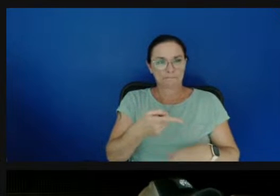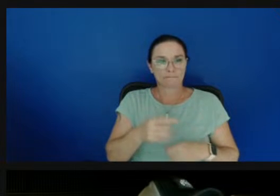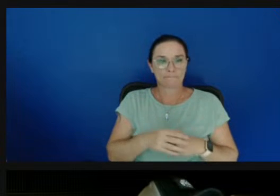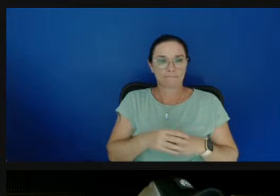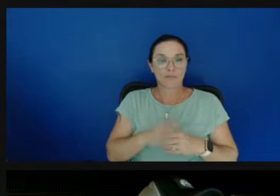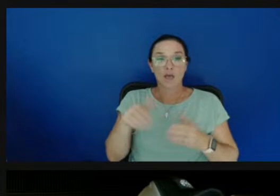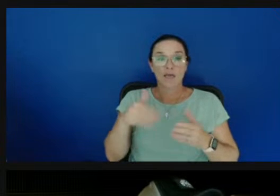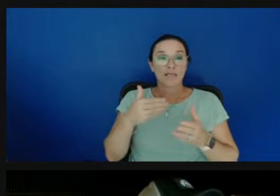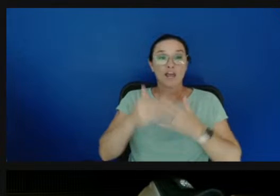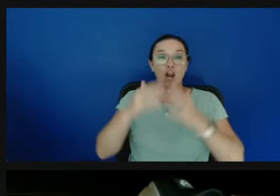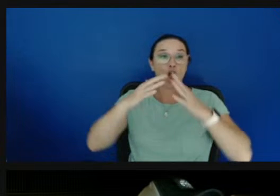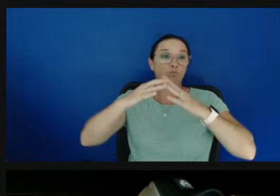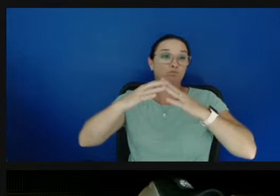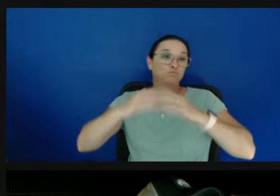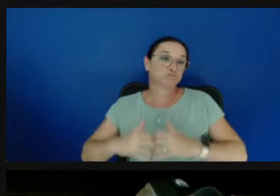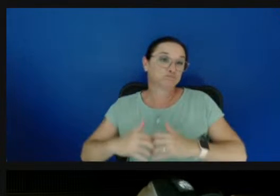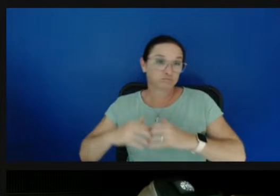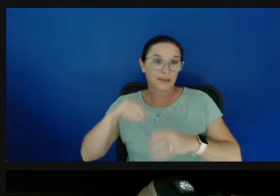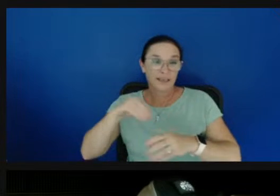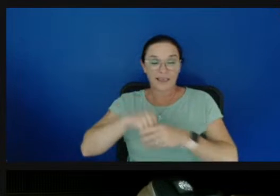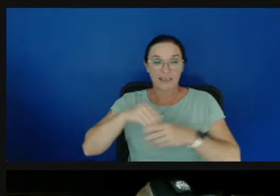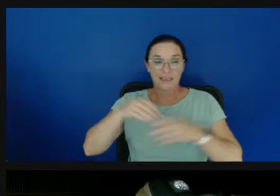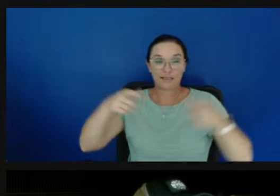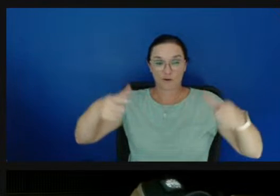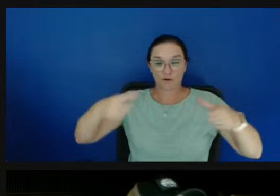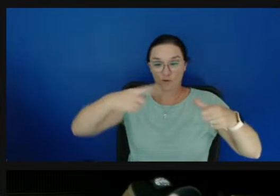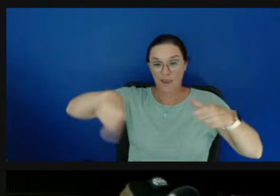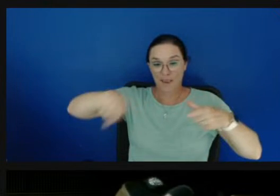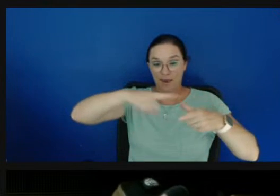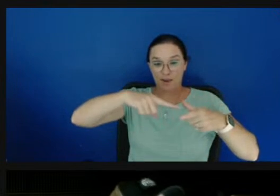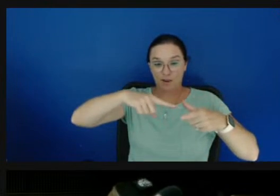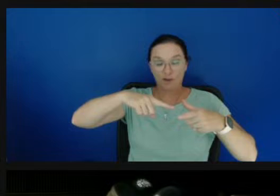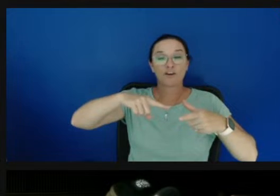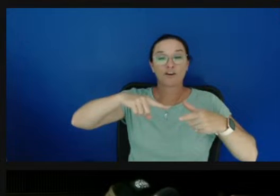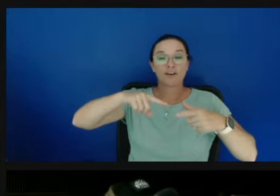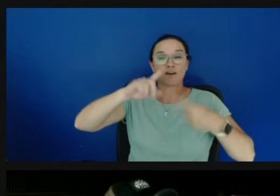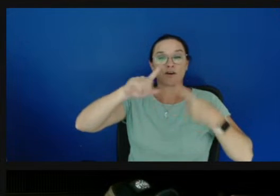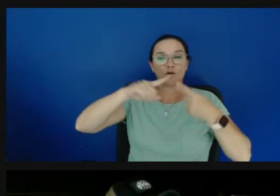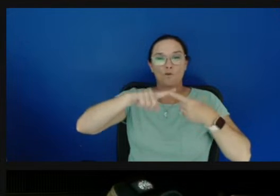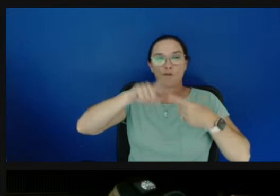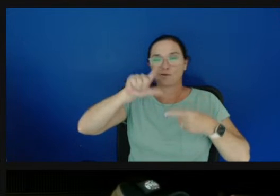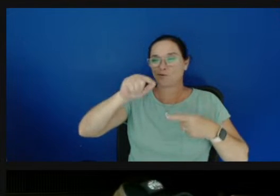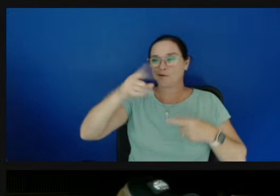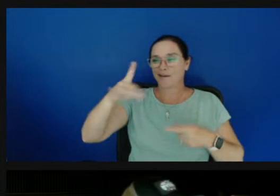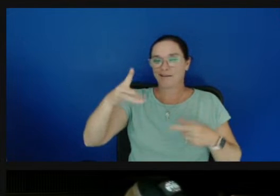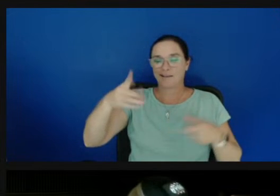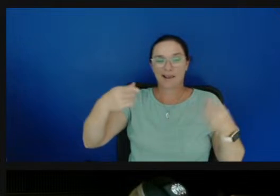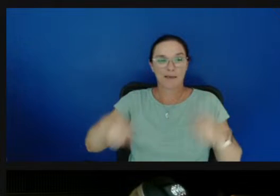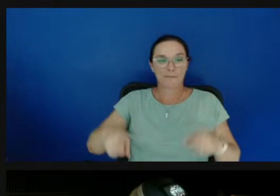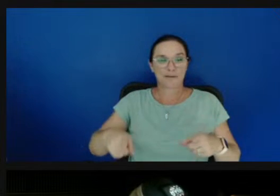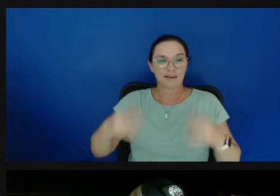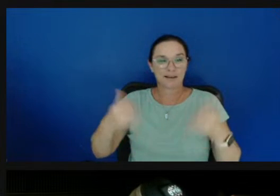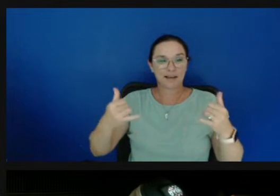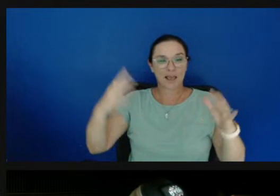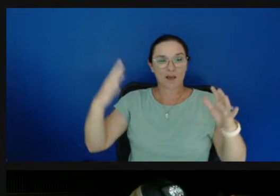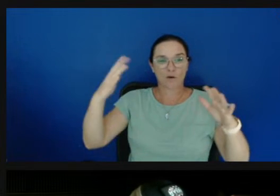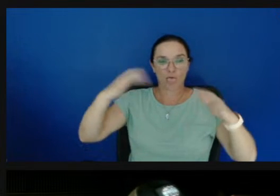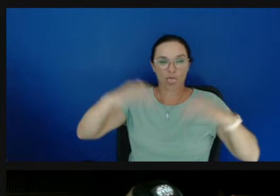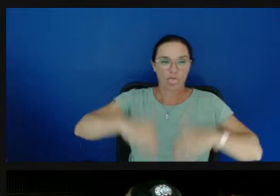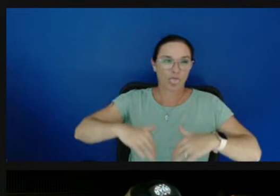fell into the crater in 2018. It existed into 2018, and then now it's rubble in the bottom of the